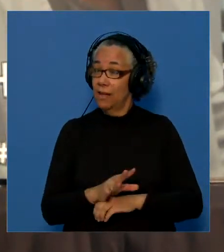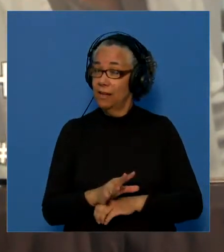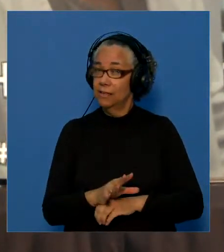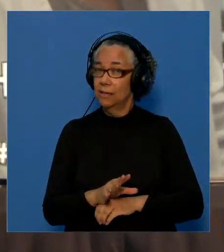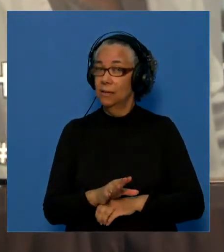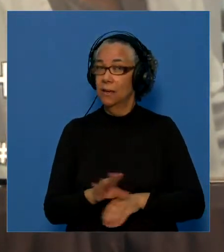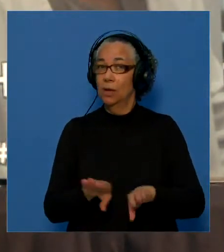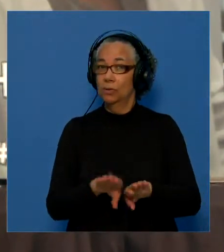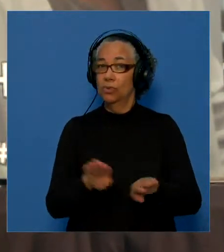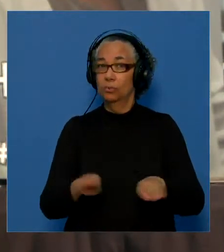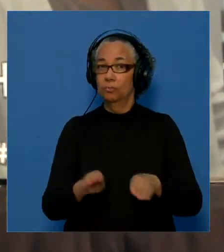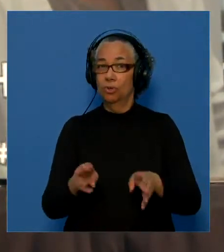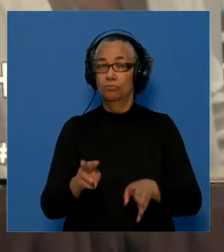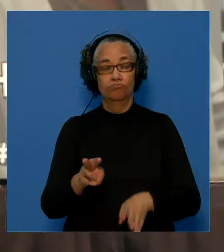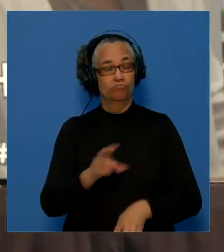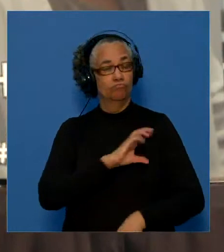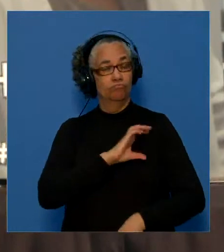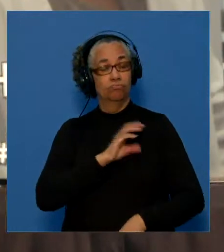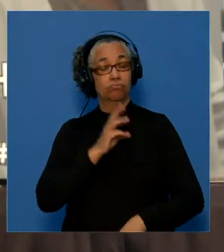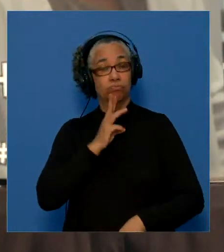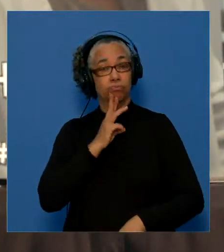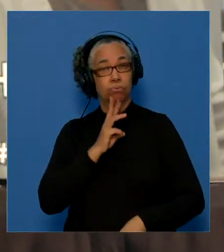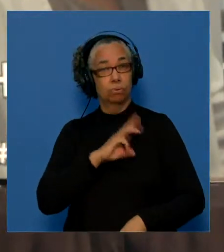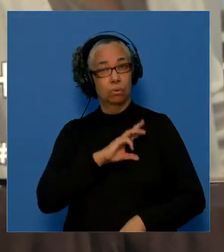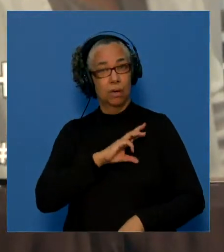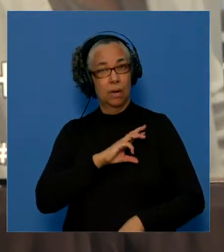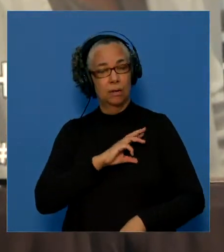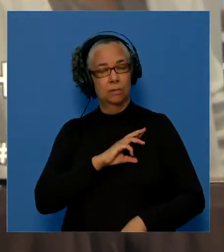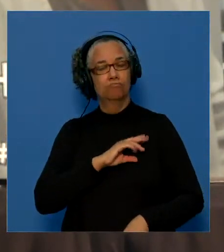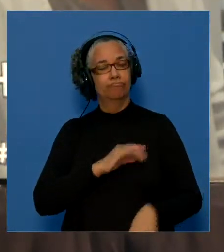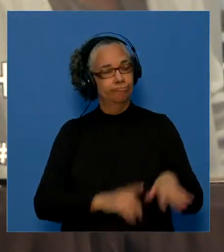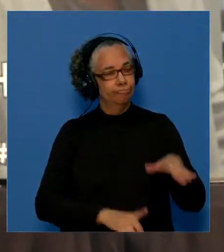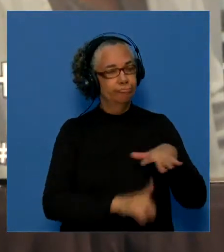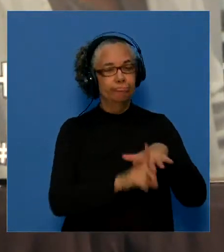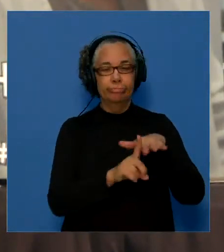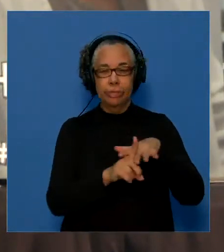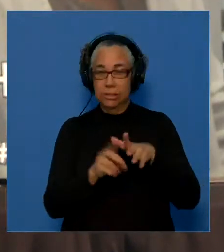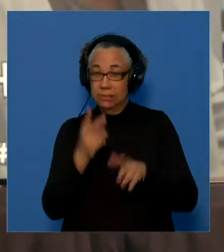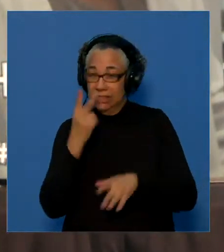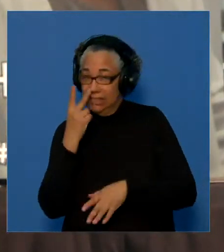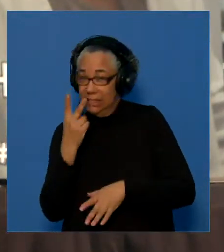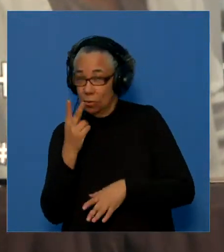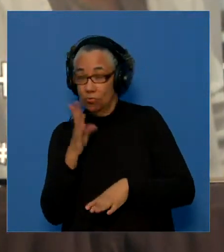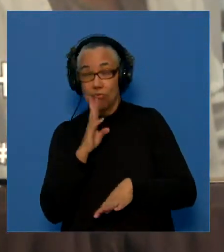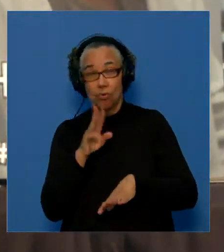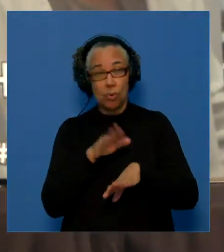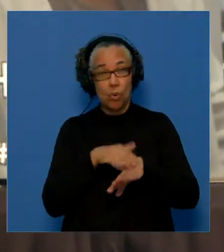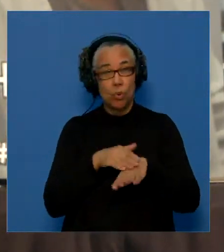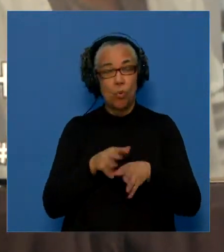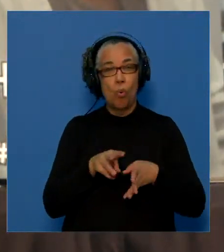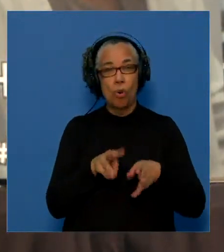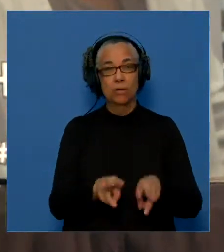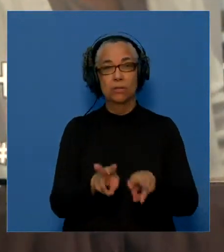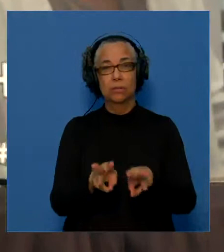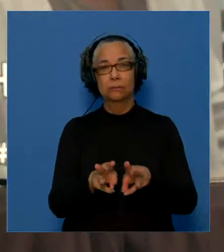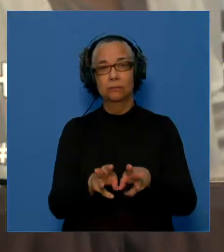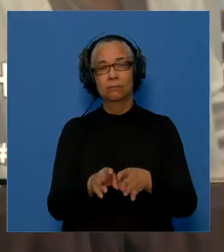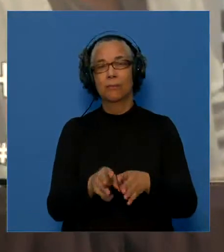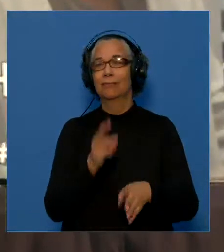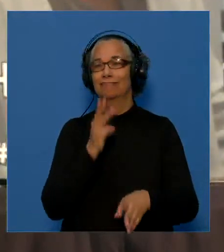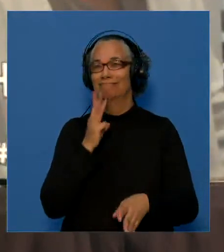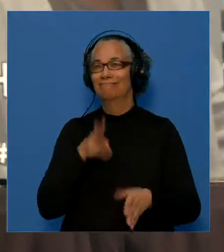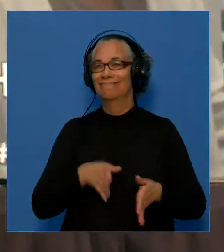Coast Guard will have an operational presence on the island's waters throughout the holiday period, enforcing all